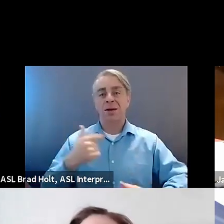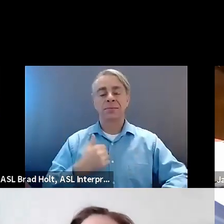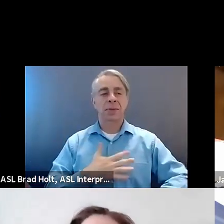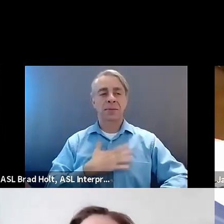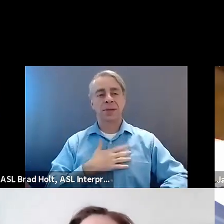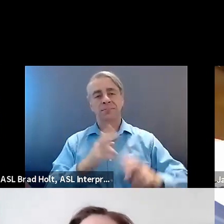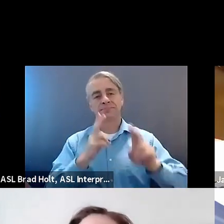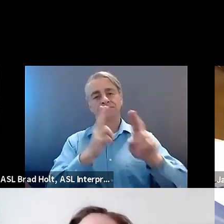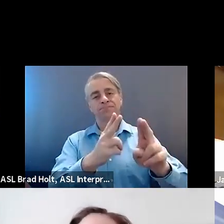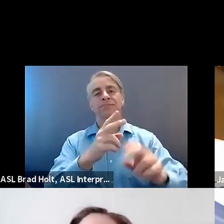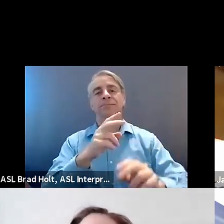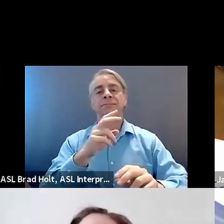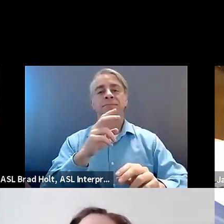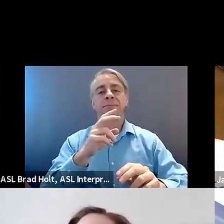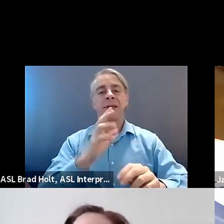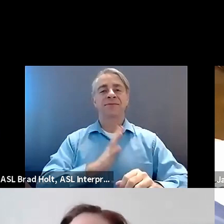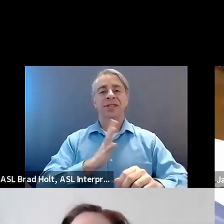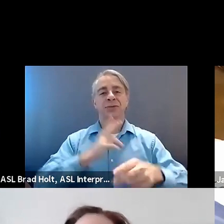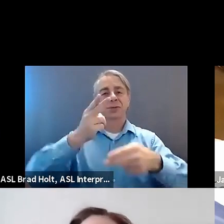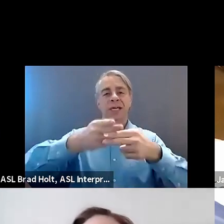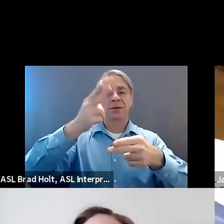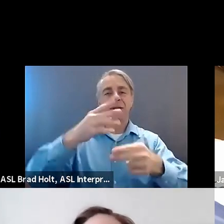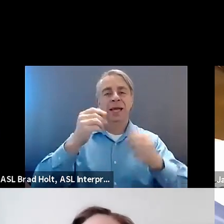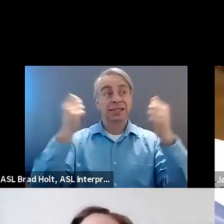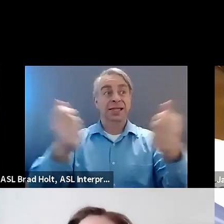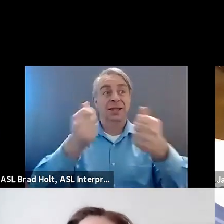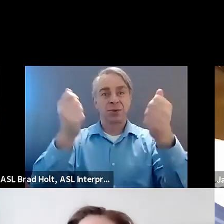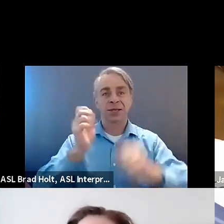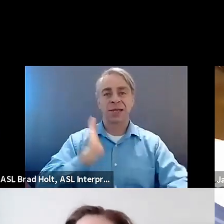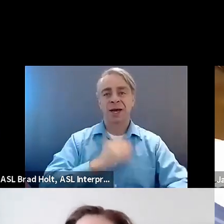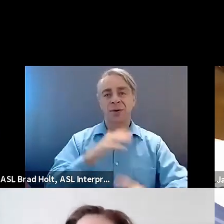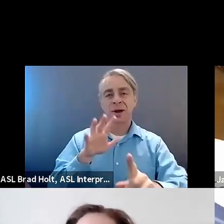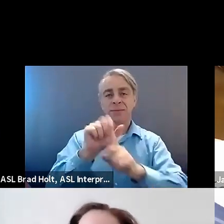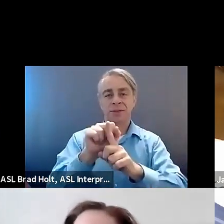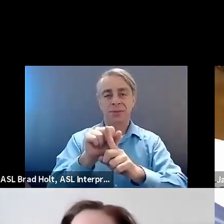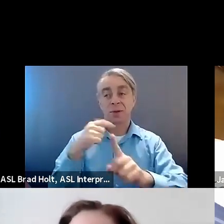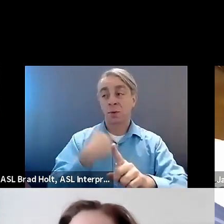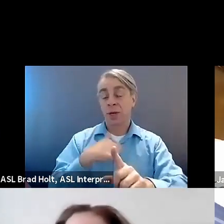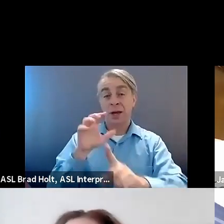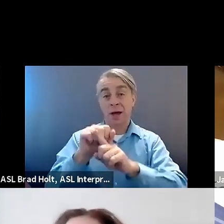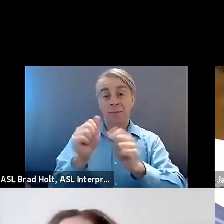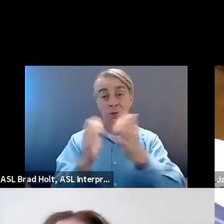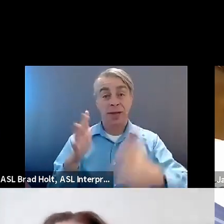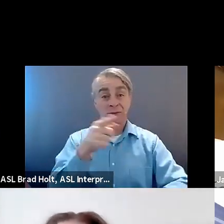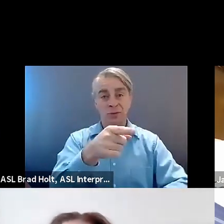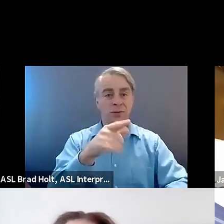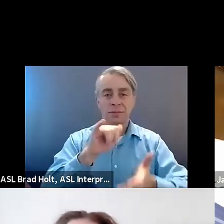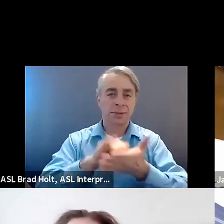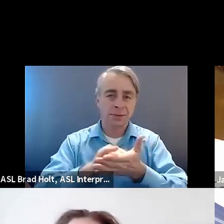honors, and celebrates you, and celebrates what we have accomplished because of you. Congratulations.